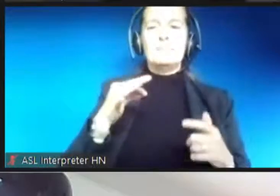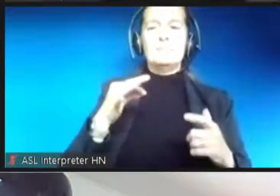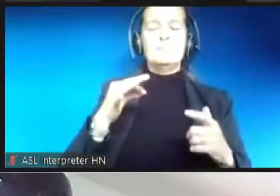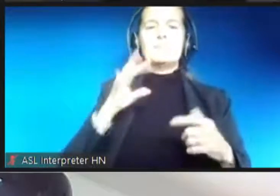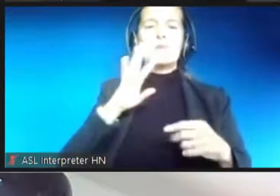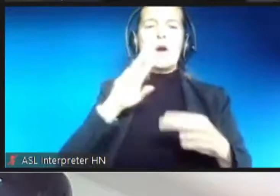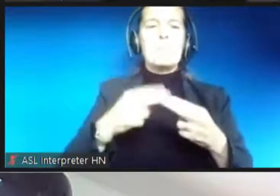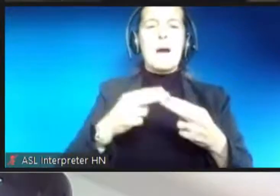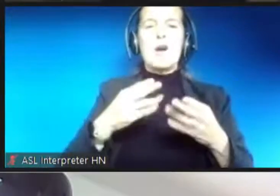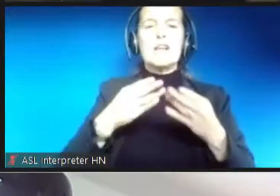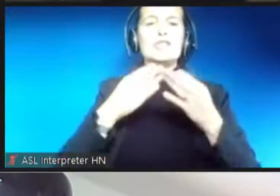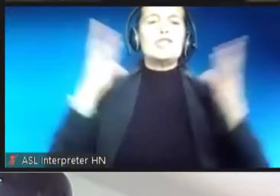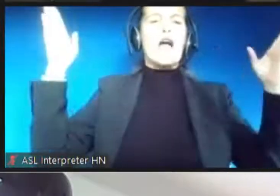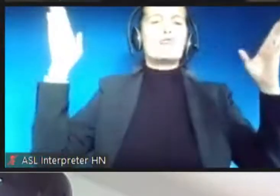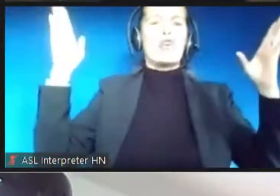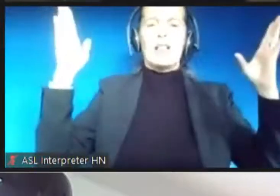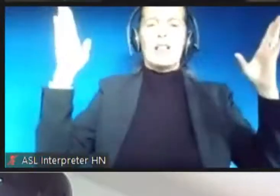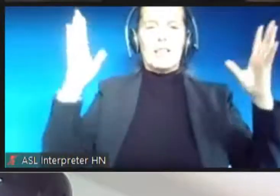What